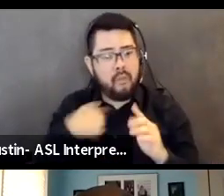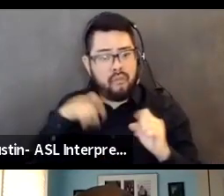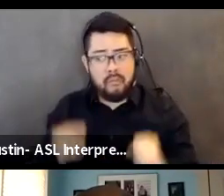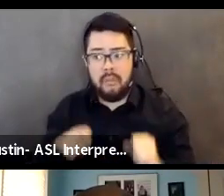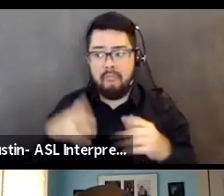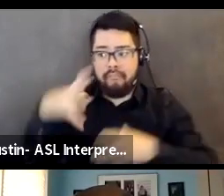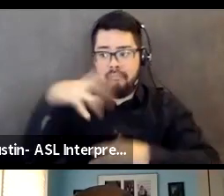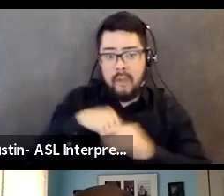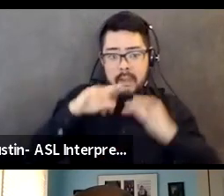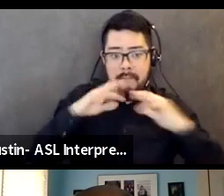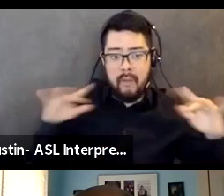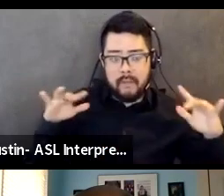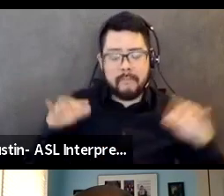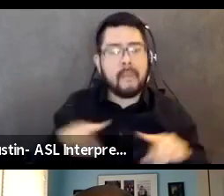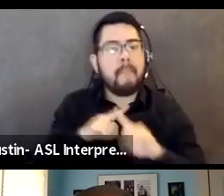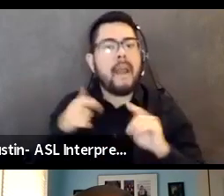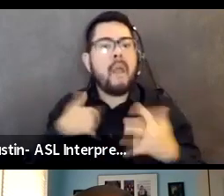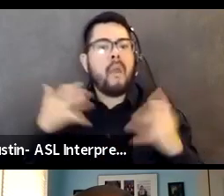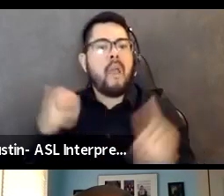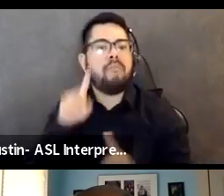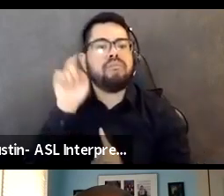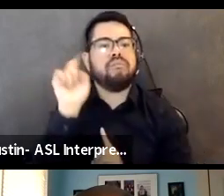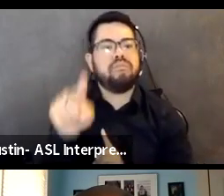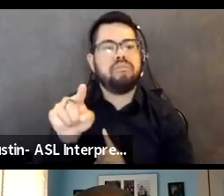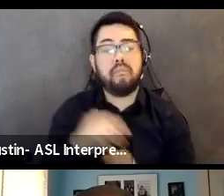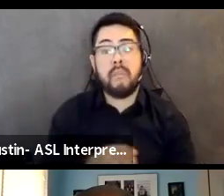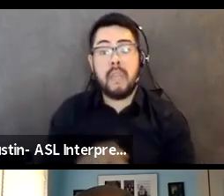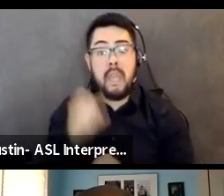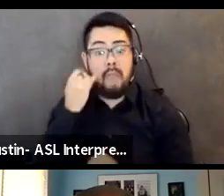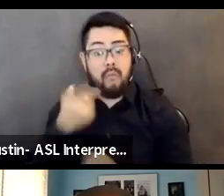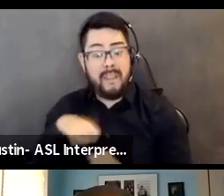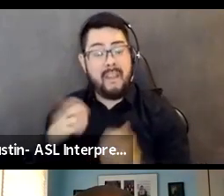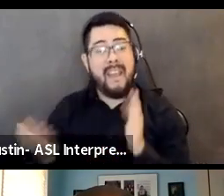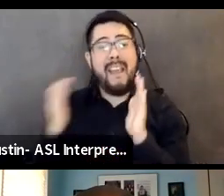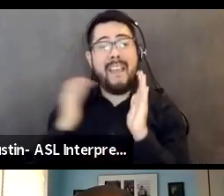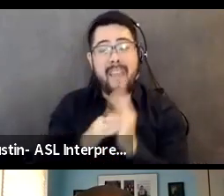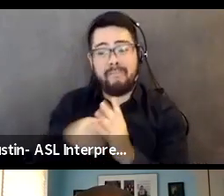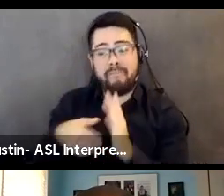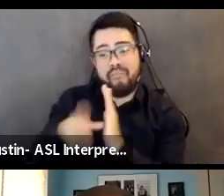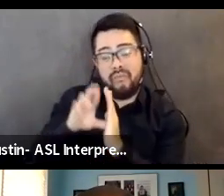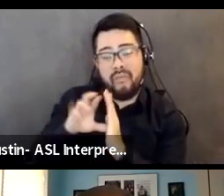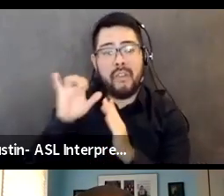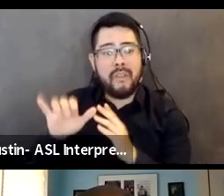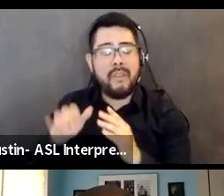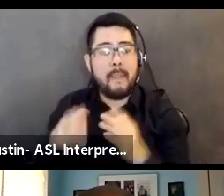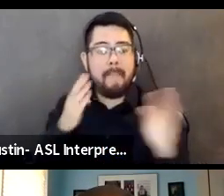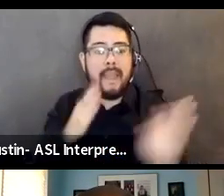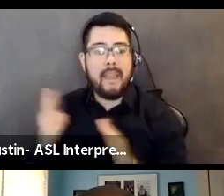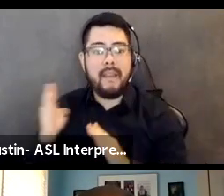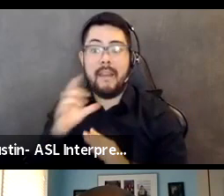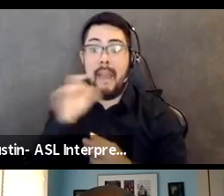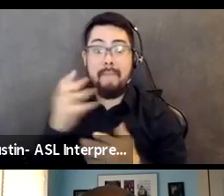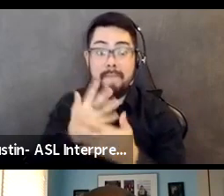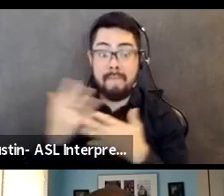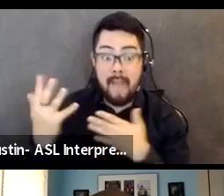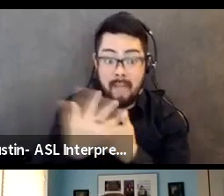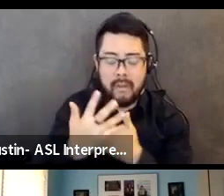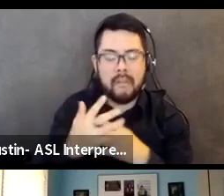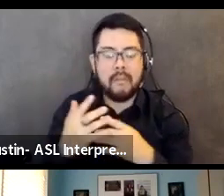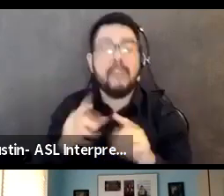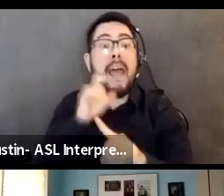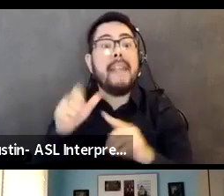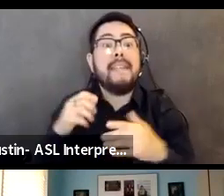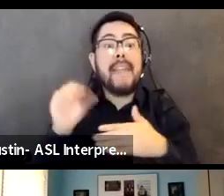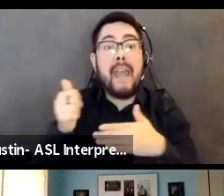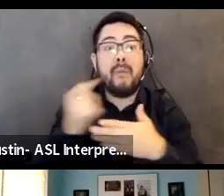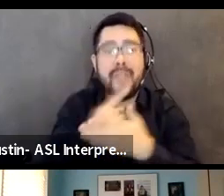want to ask you what is the possibility of reviewing the re-entry plan at five weeks instead of ten shouldn't we be looking at the